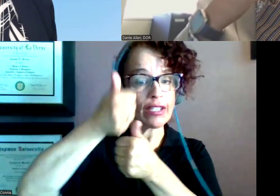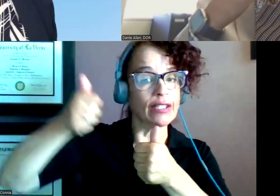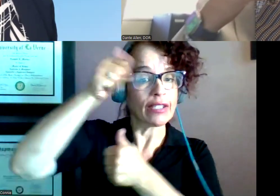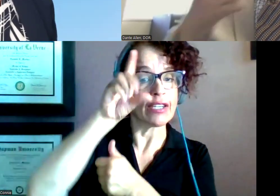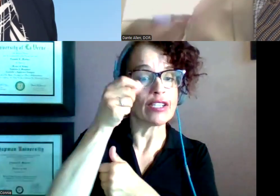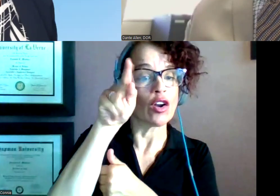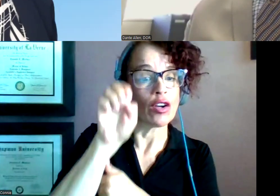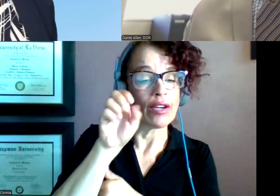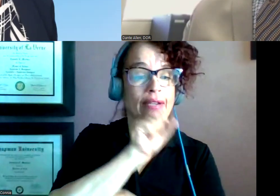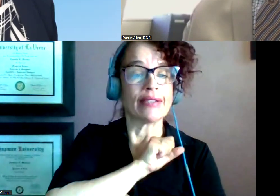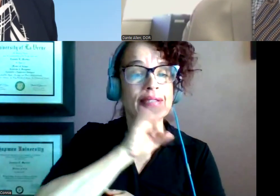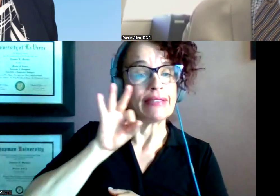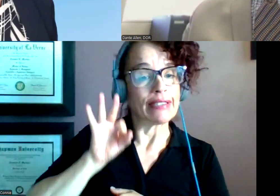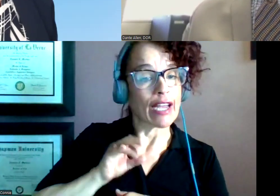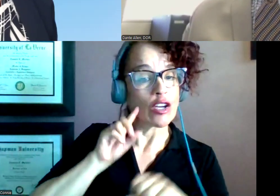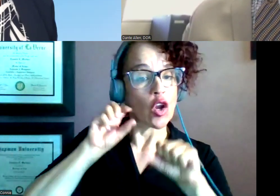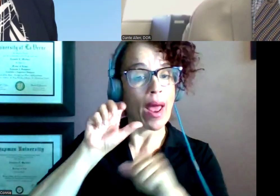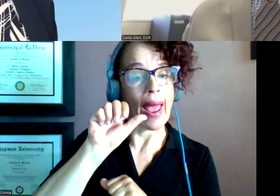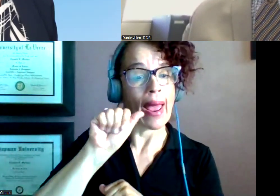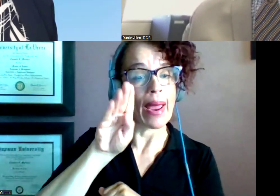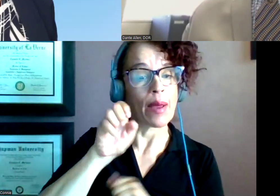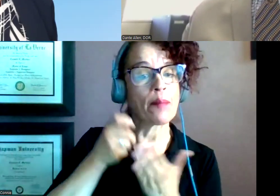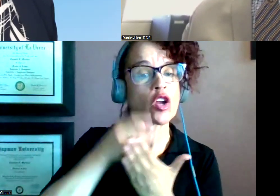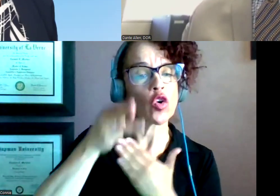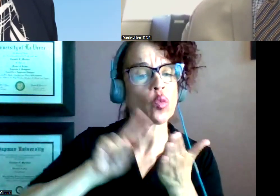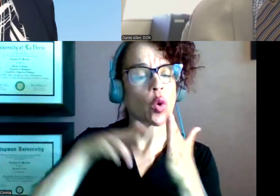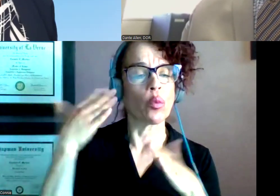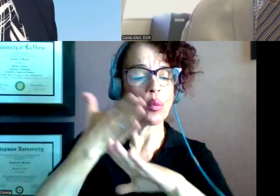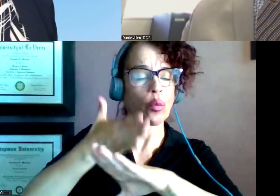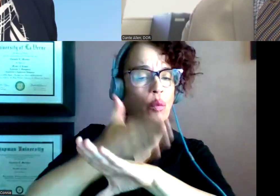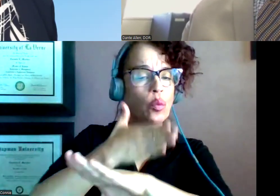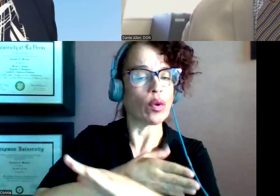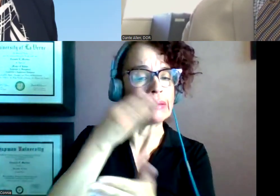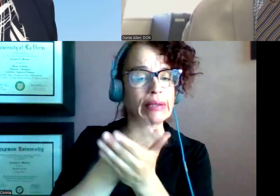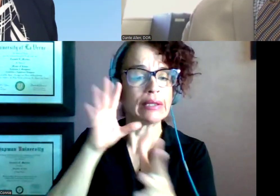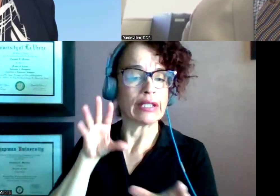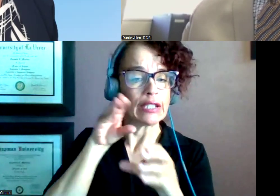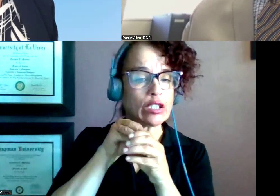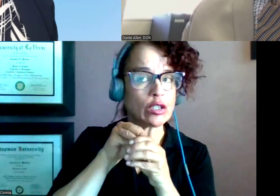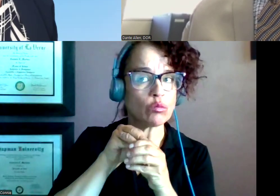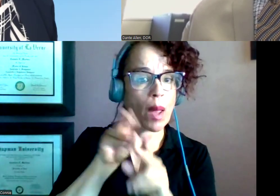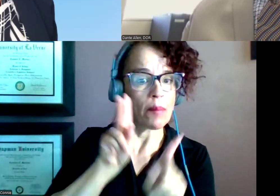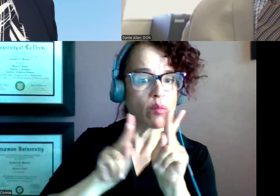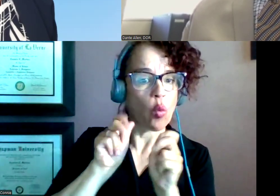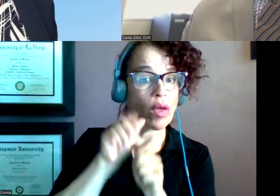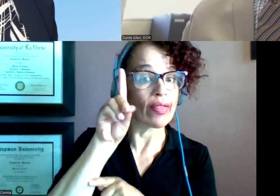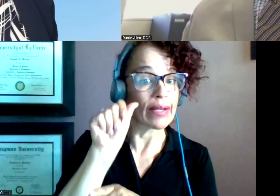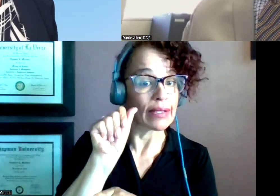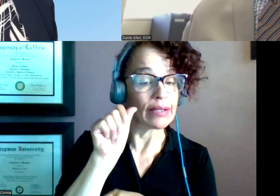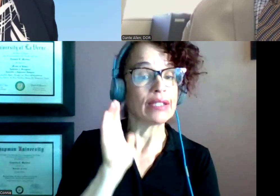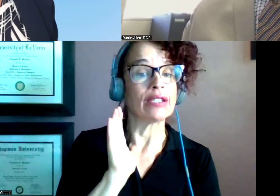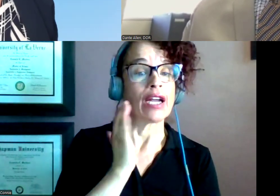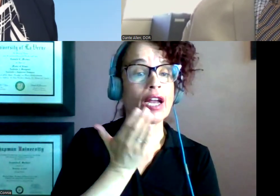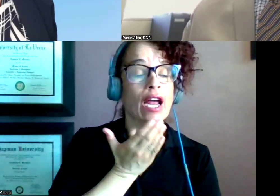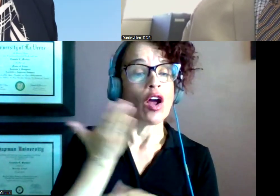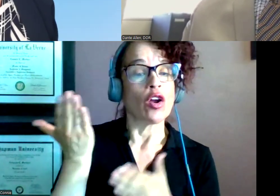became the nation's fastest growing ABLE program, significantly improving financial inclusion for people with disabilities. Allen also